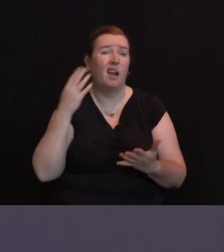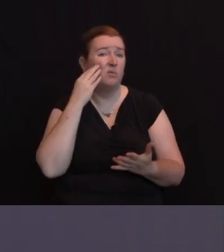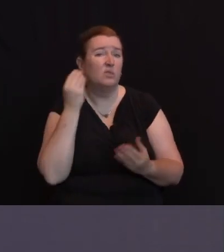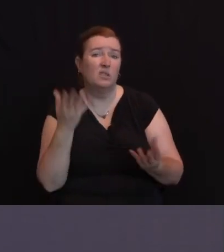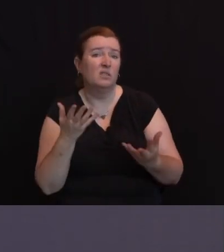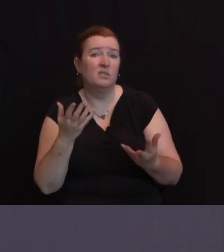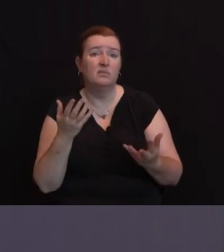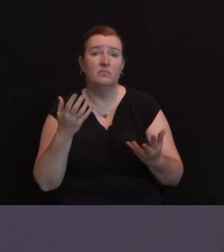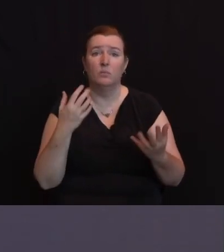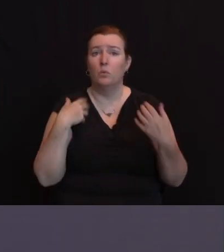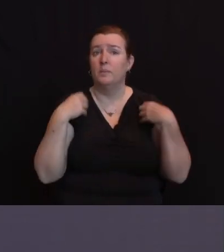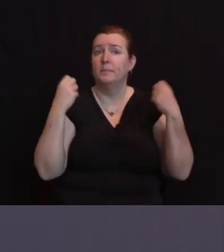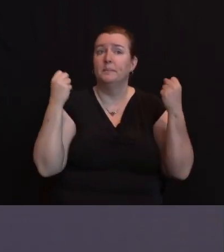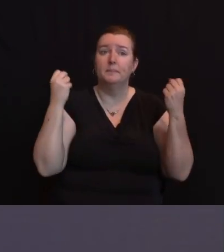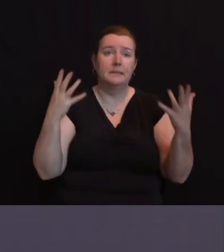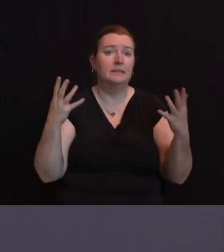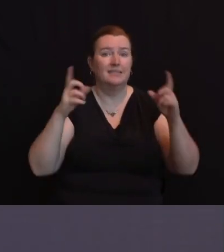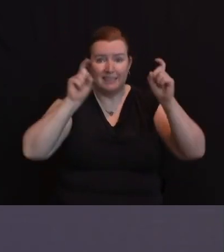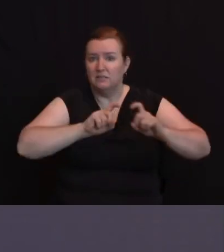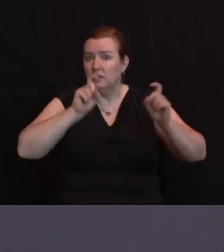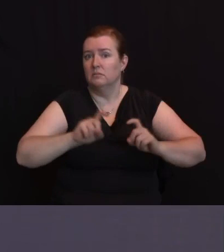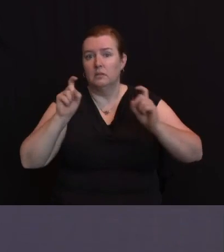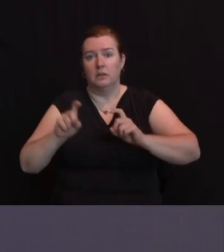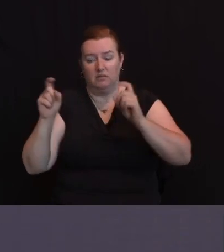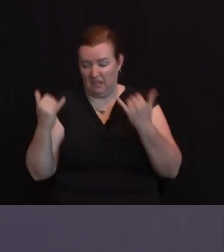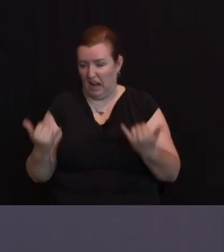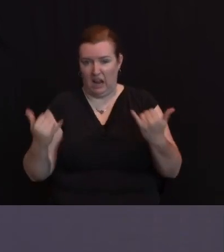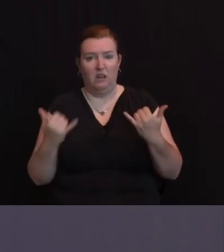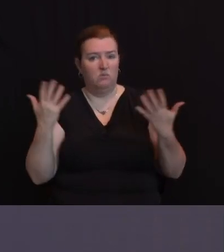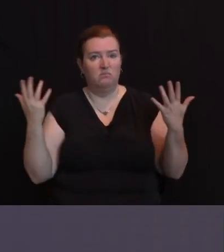we're doing an enormous amount of testing right now.